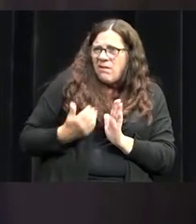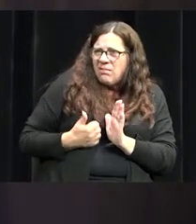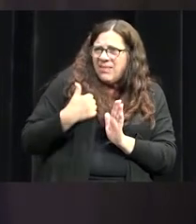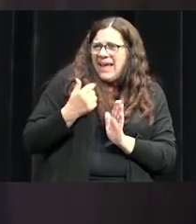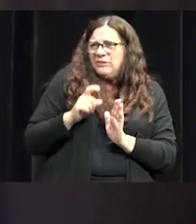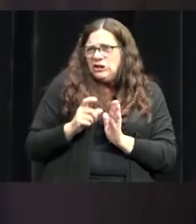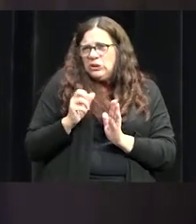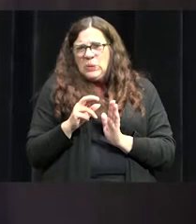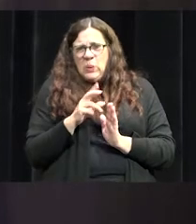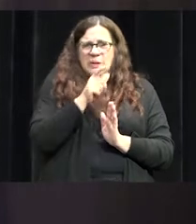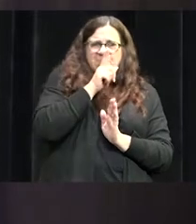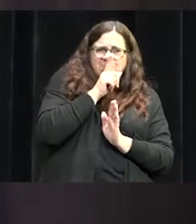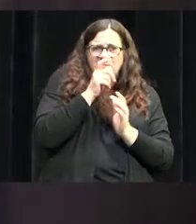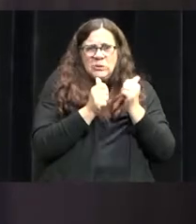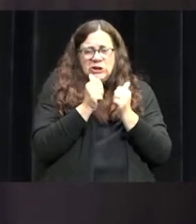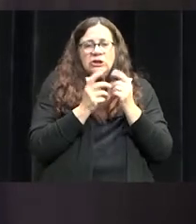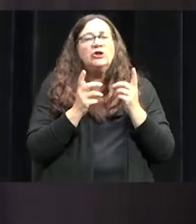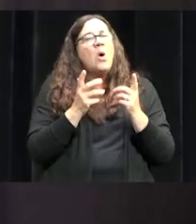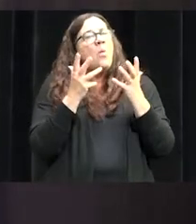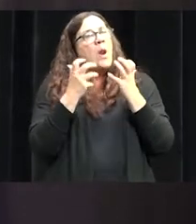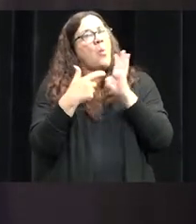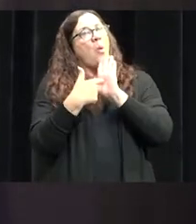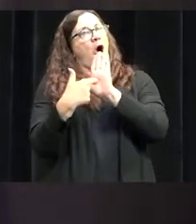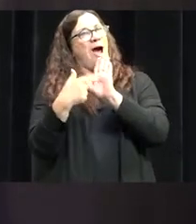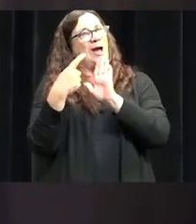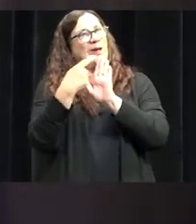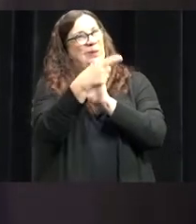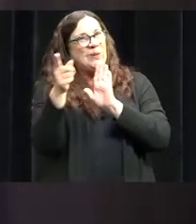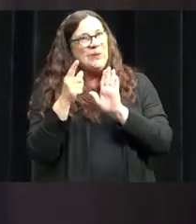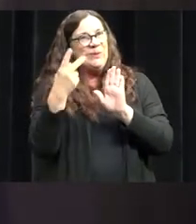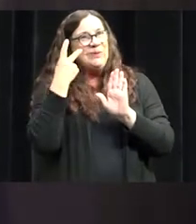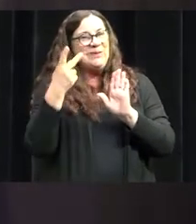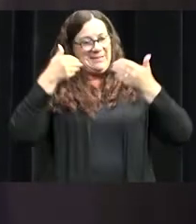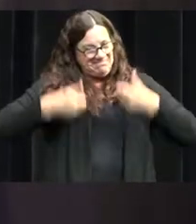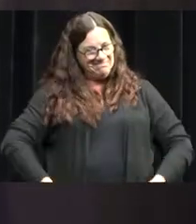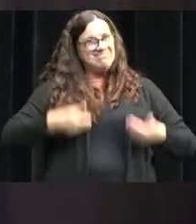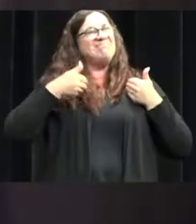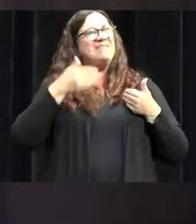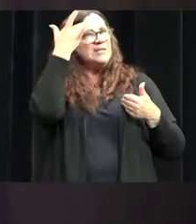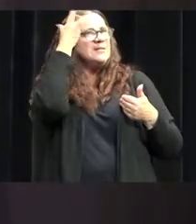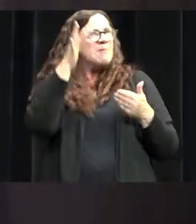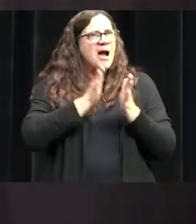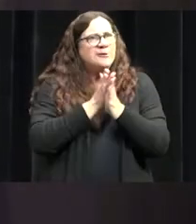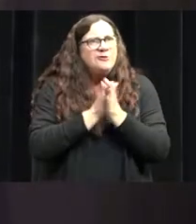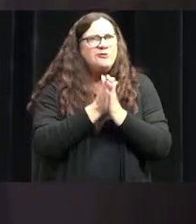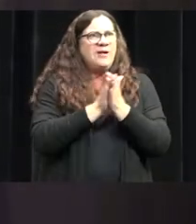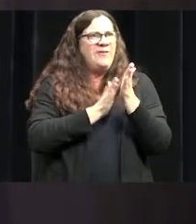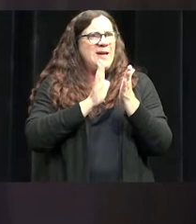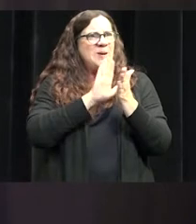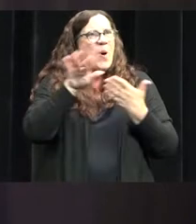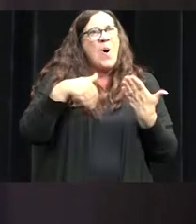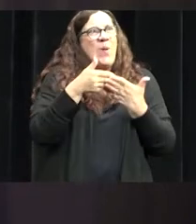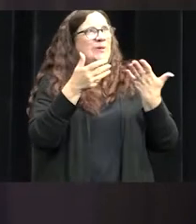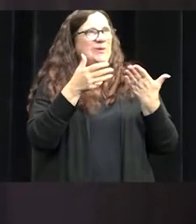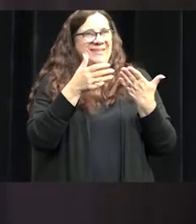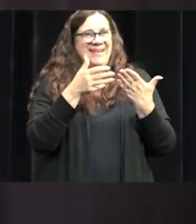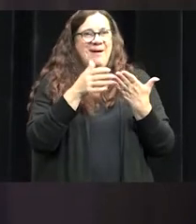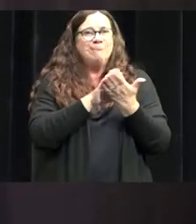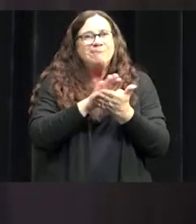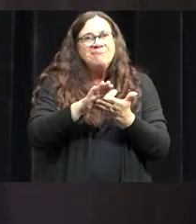smart wholesome driven student and not the entirety of me someone who went from